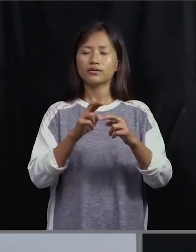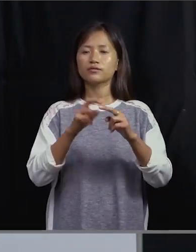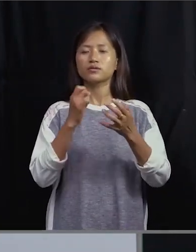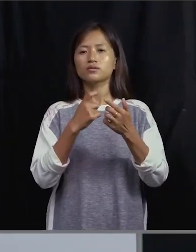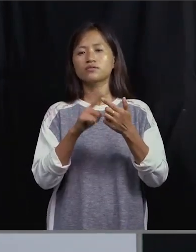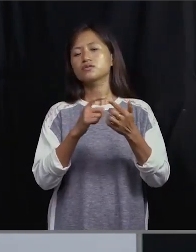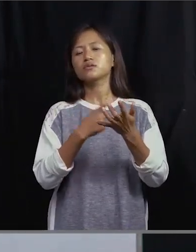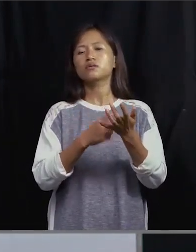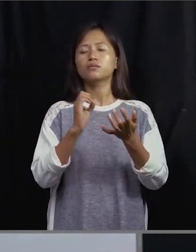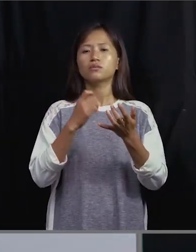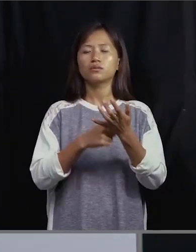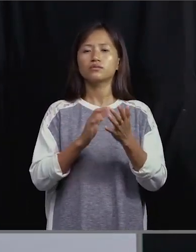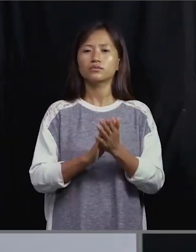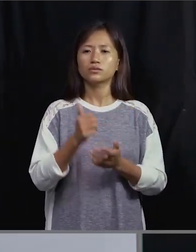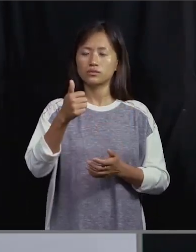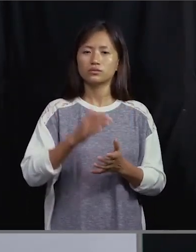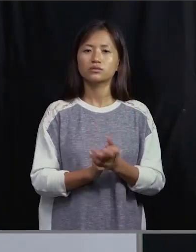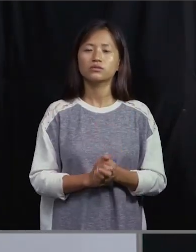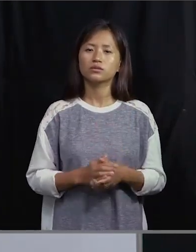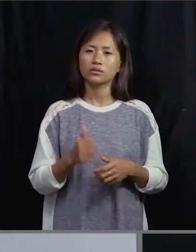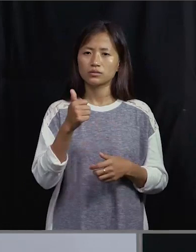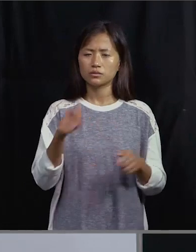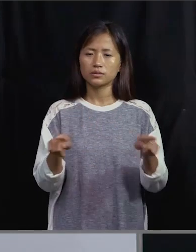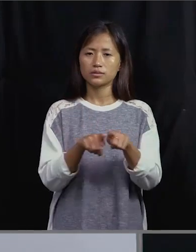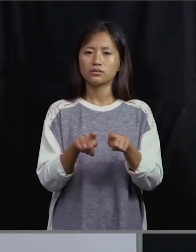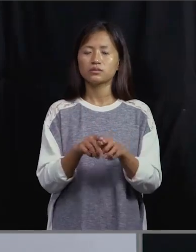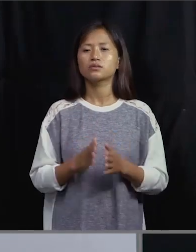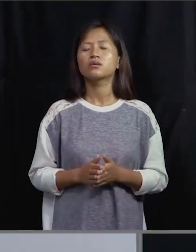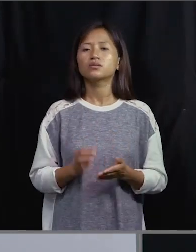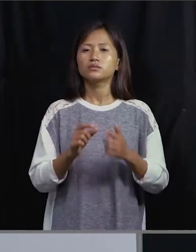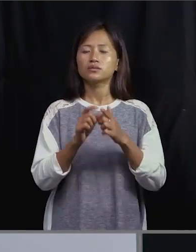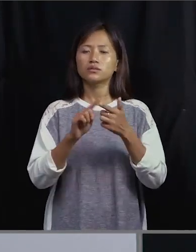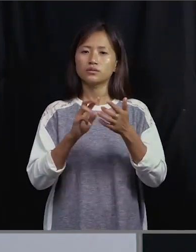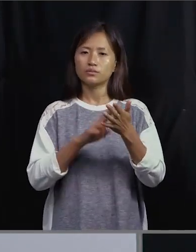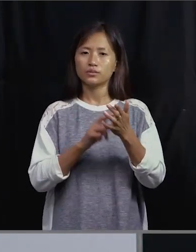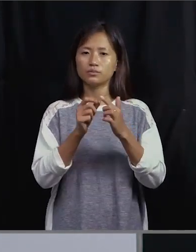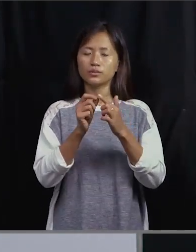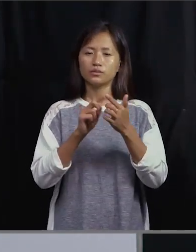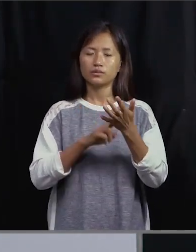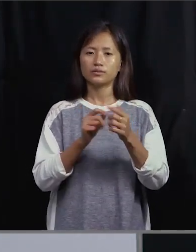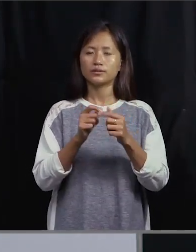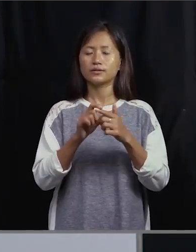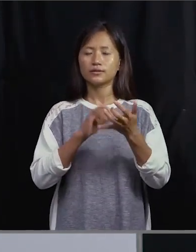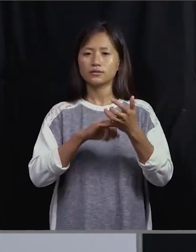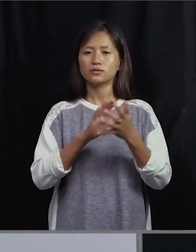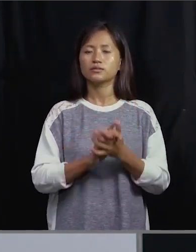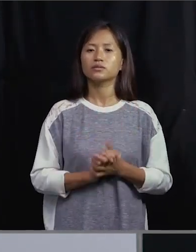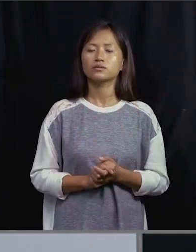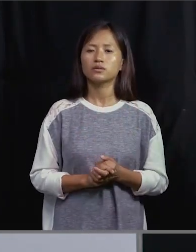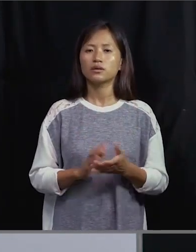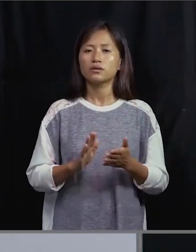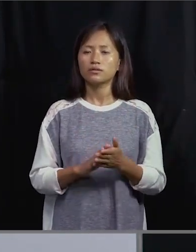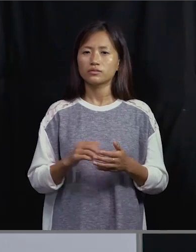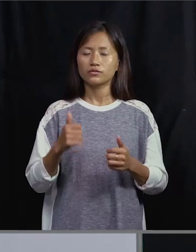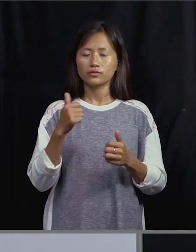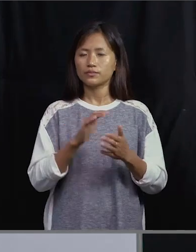will be same, but you know, it all depends on the consumers whether the good is a normal good or inferior good